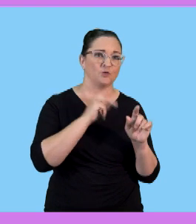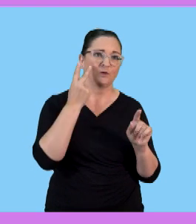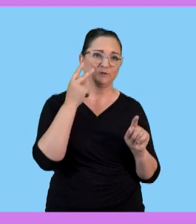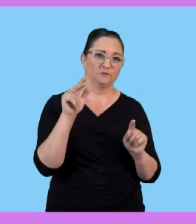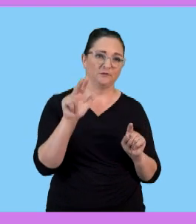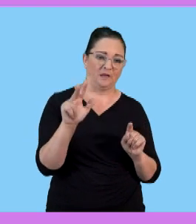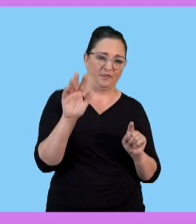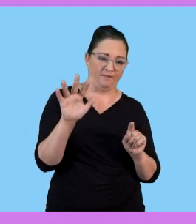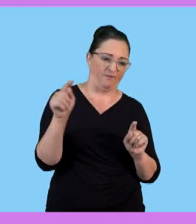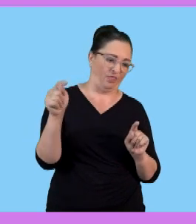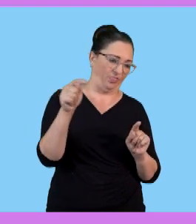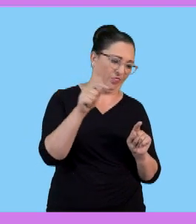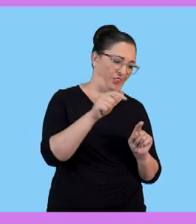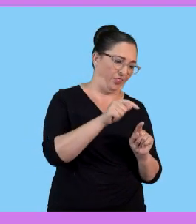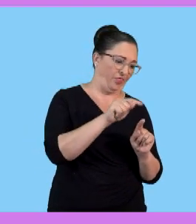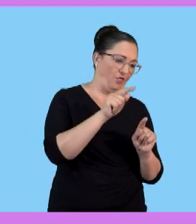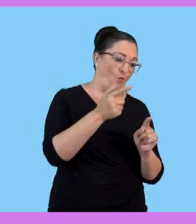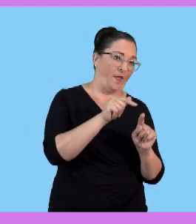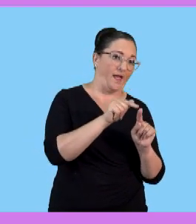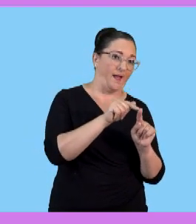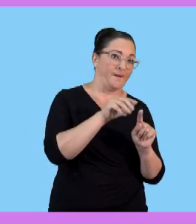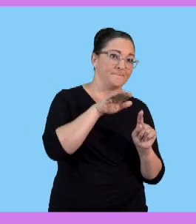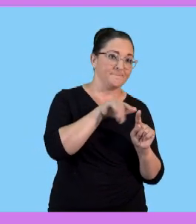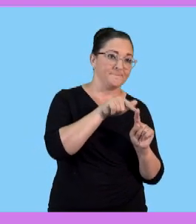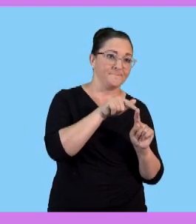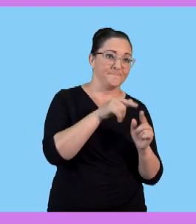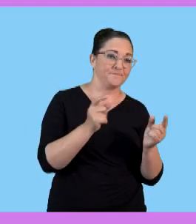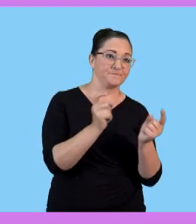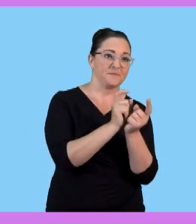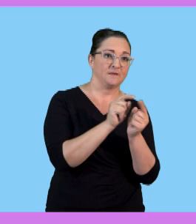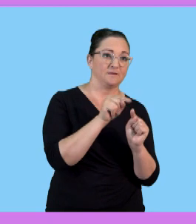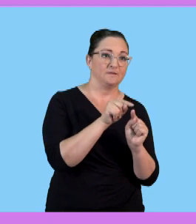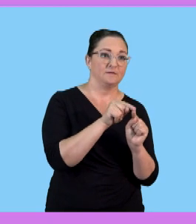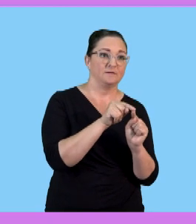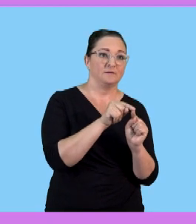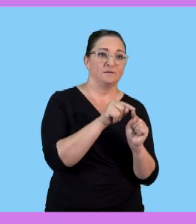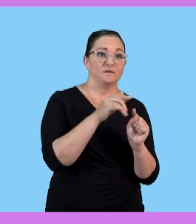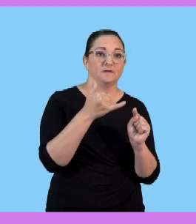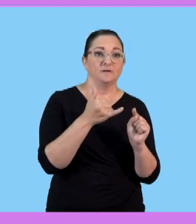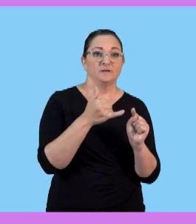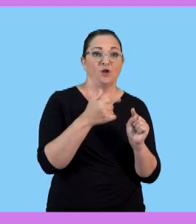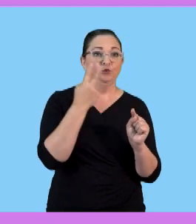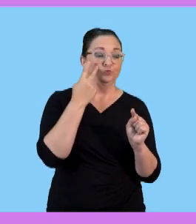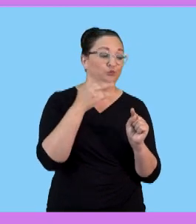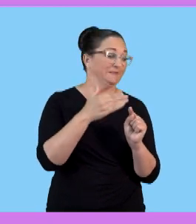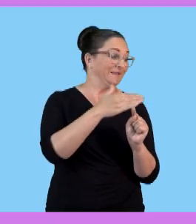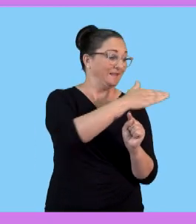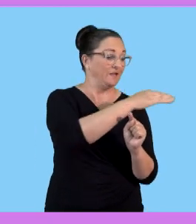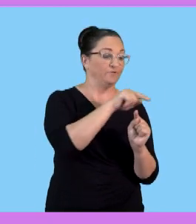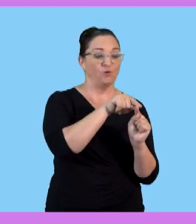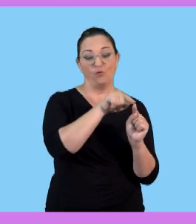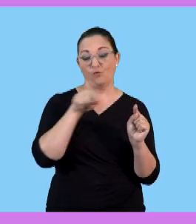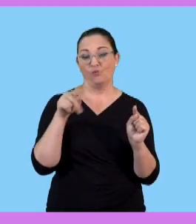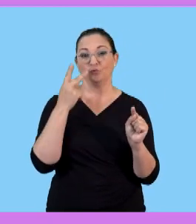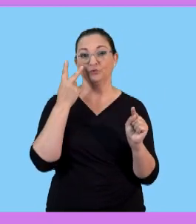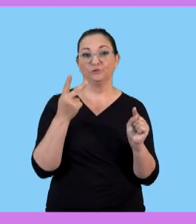down. And I see where do they meet? Can you see they will meet right here? Then I'll move either to my left or my right. Remember I